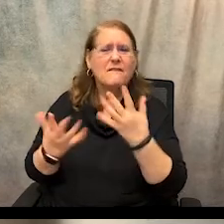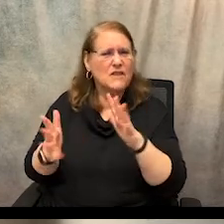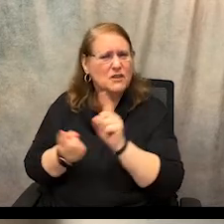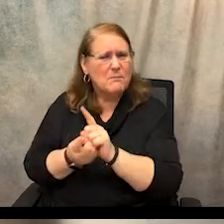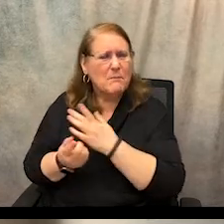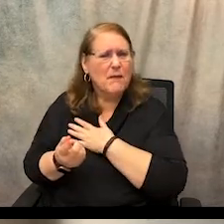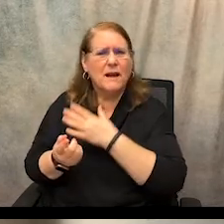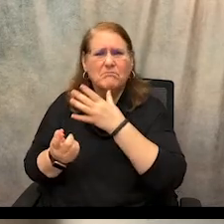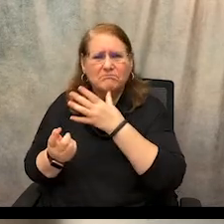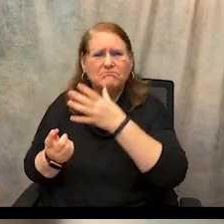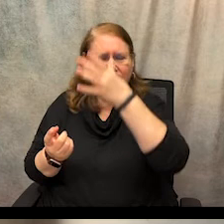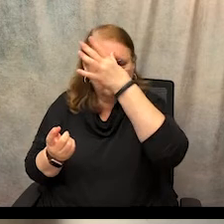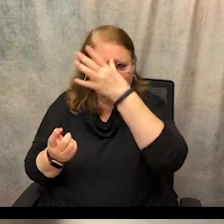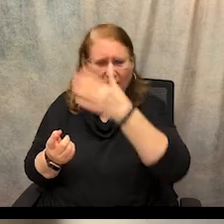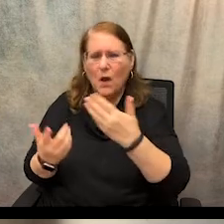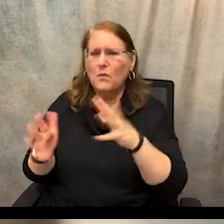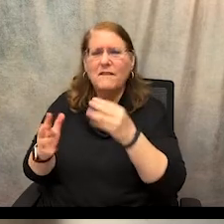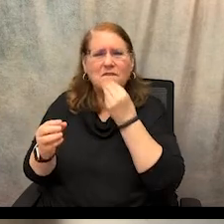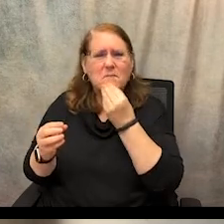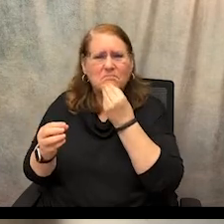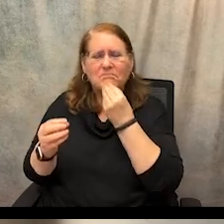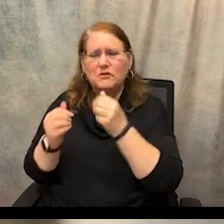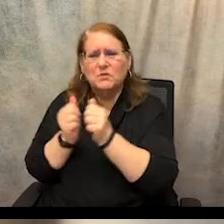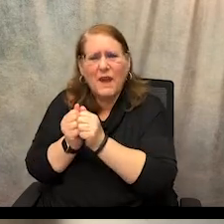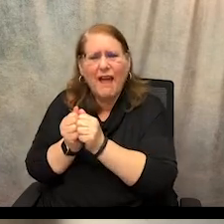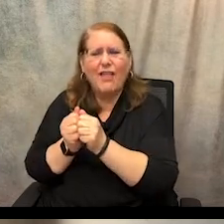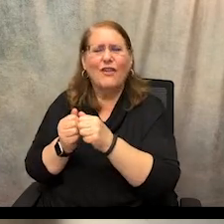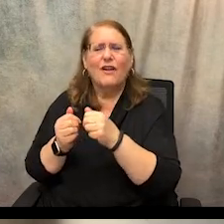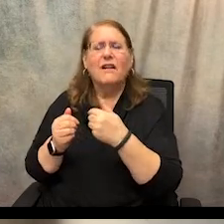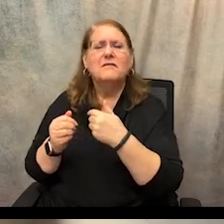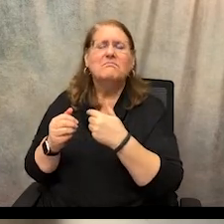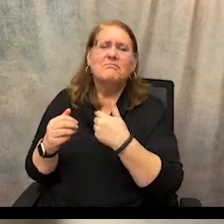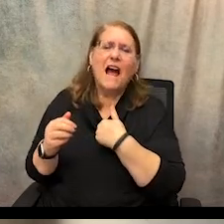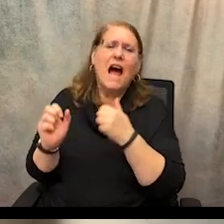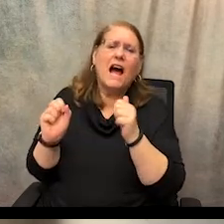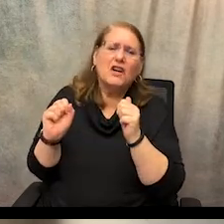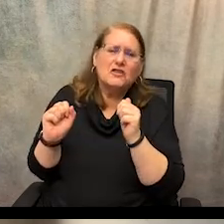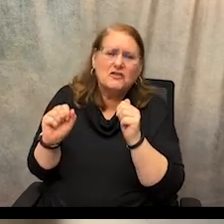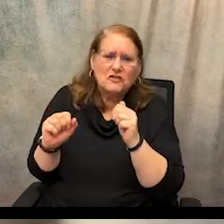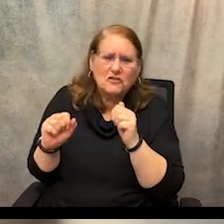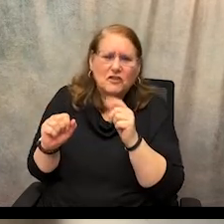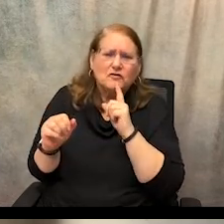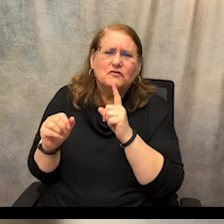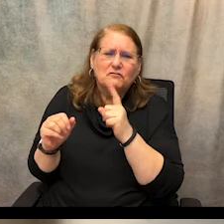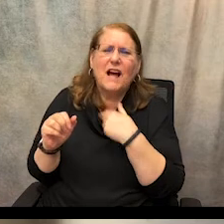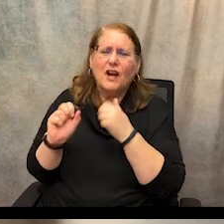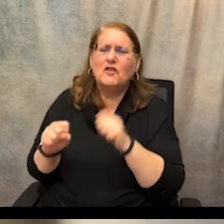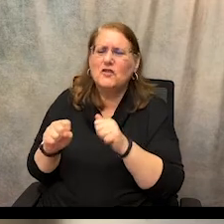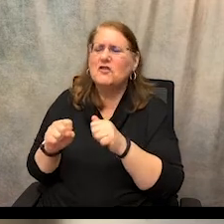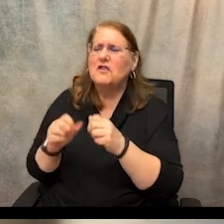together, and my sense was that I could sort of expand it to